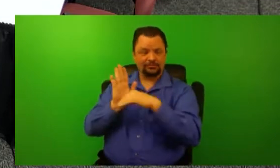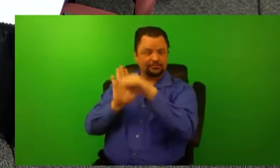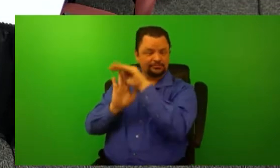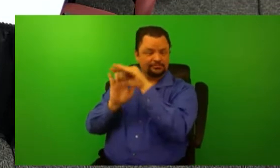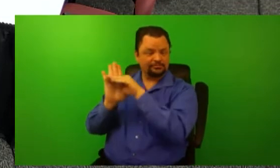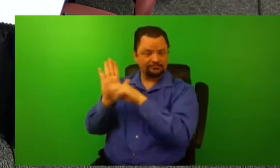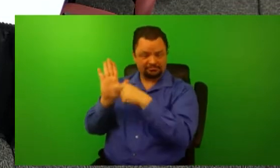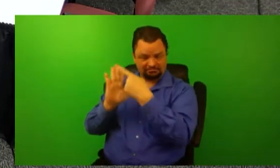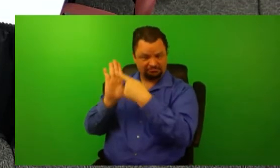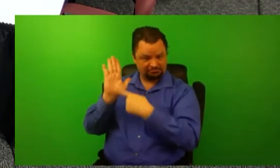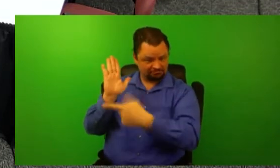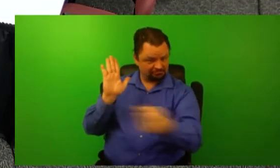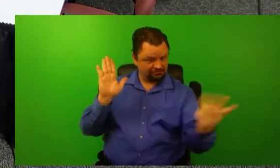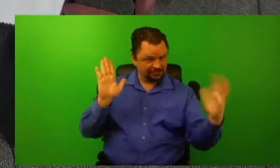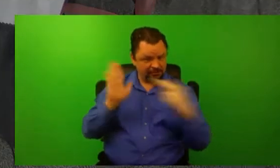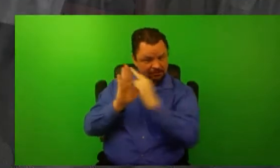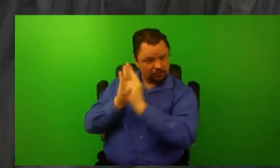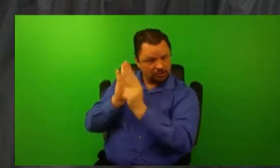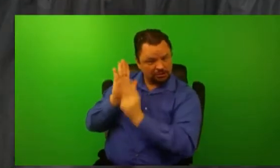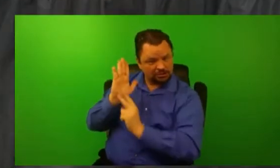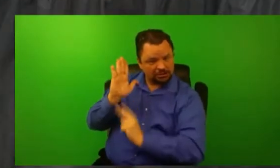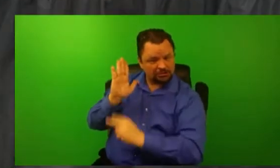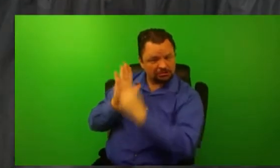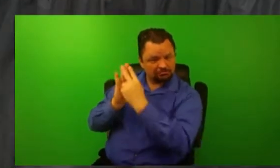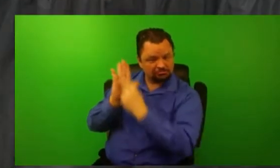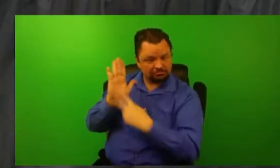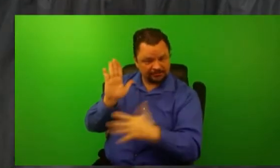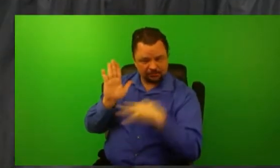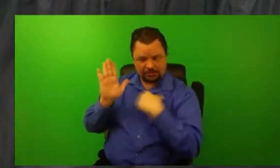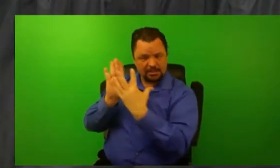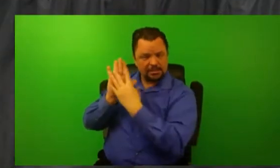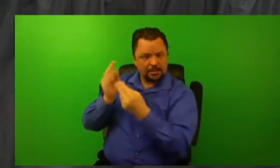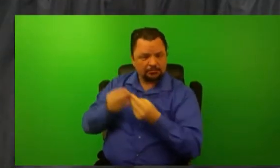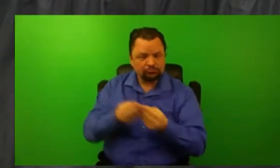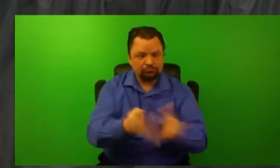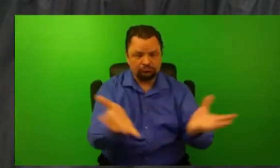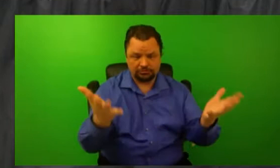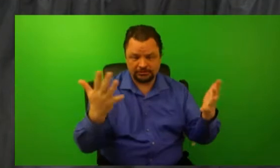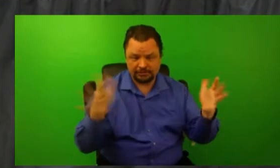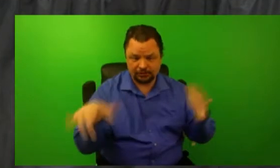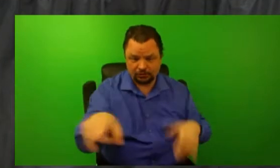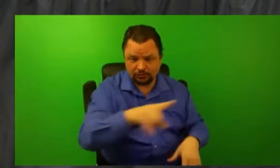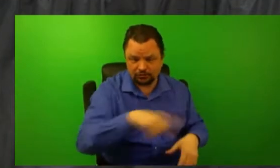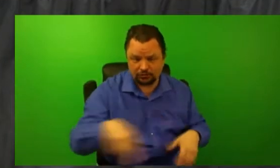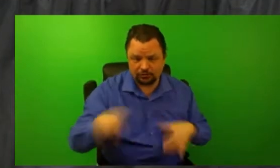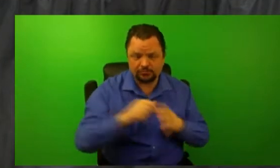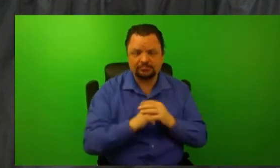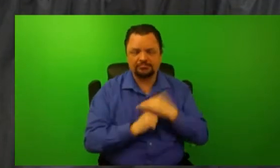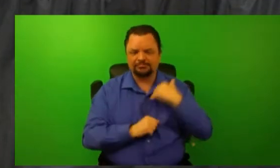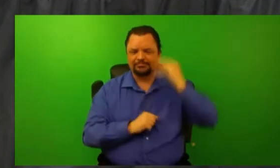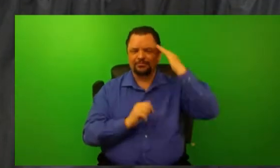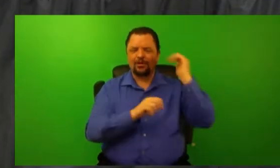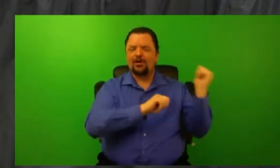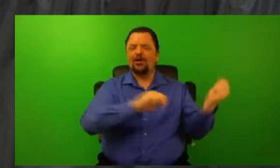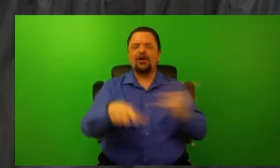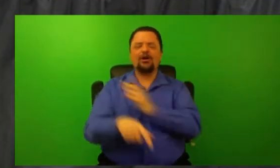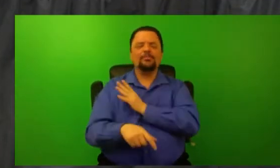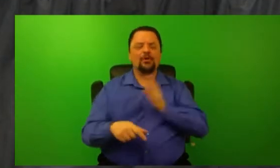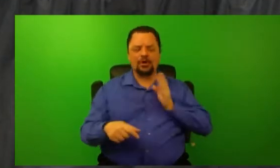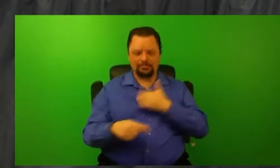of the agenda out there, actually. I know all the board members have seen it in